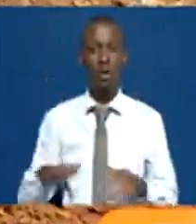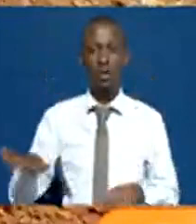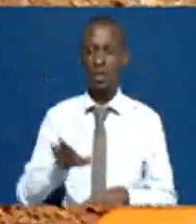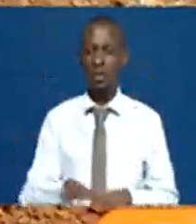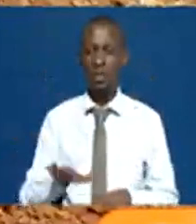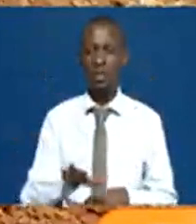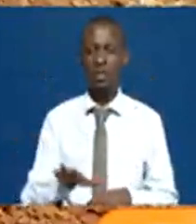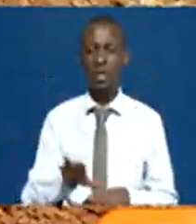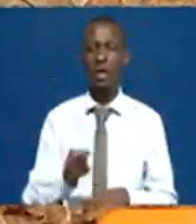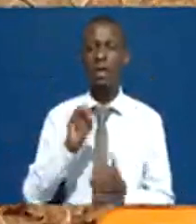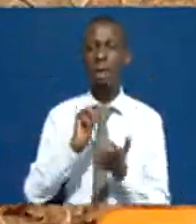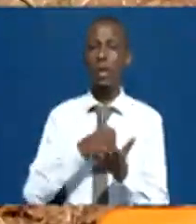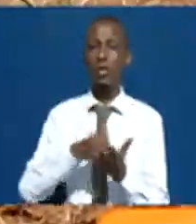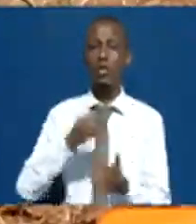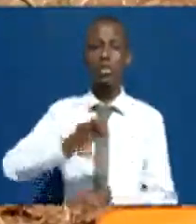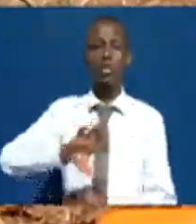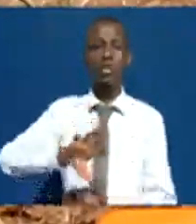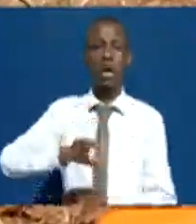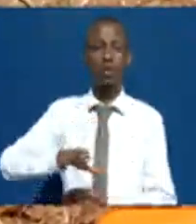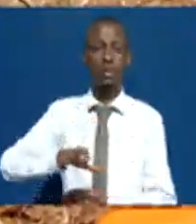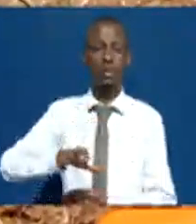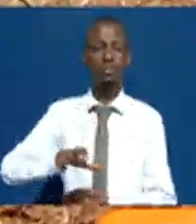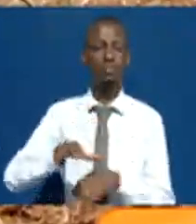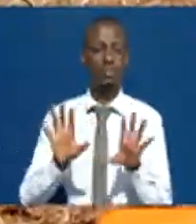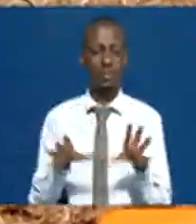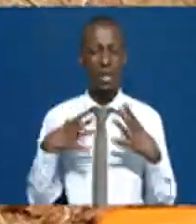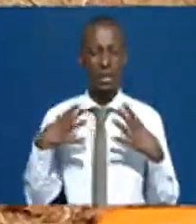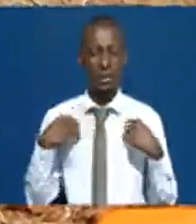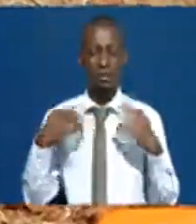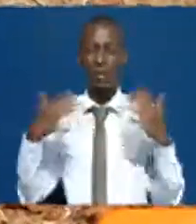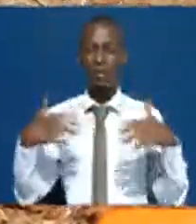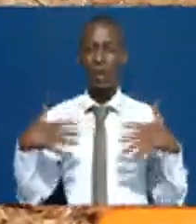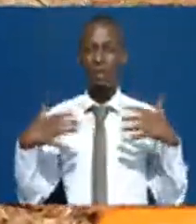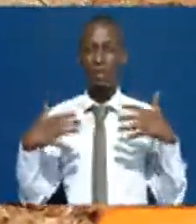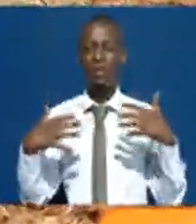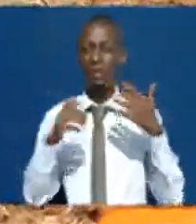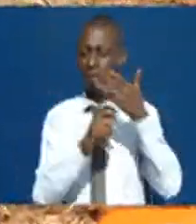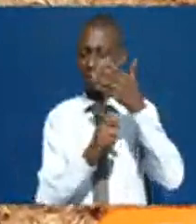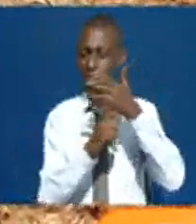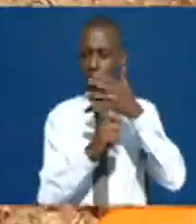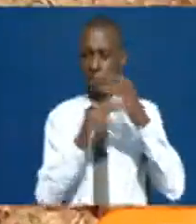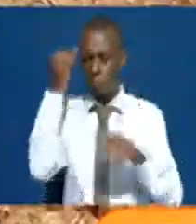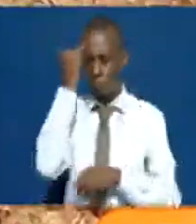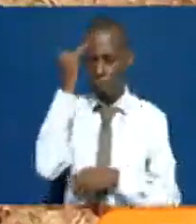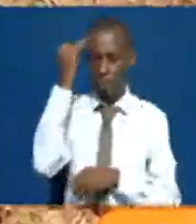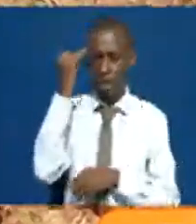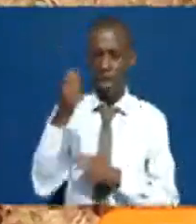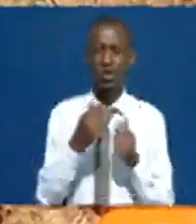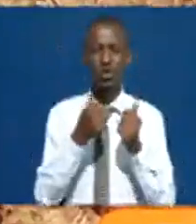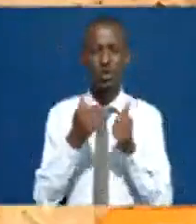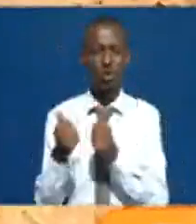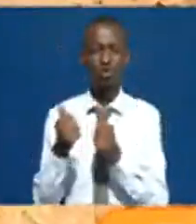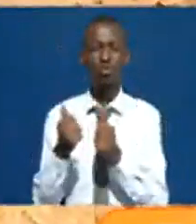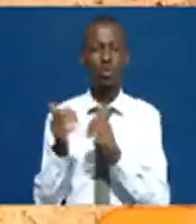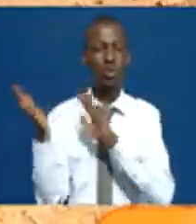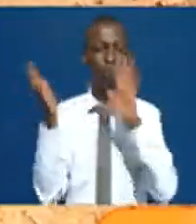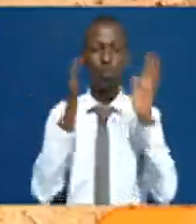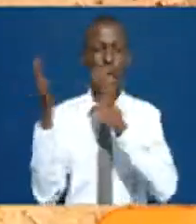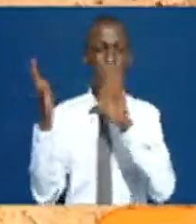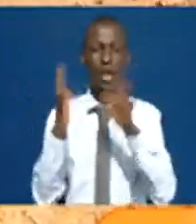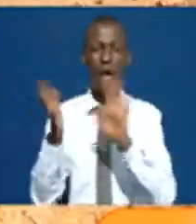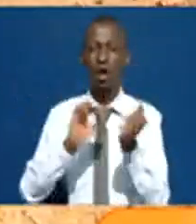Wote, Makueni County, has embraced the deep tillage farming technique to cope with the changing weather patterns.